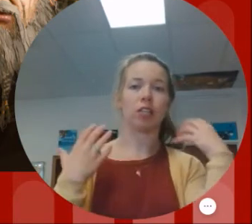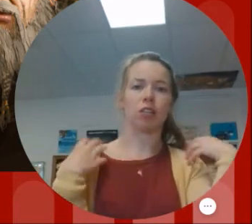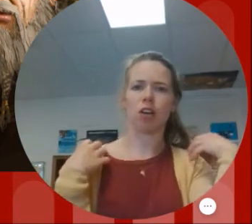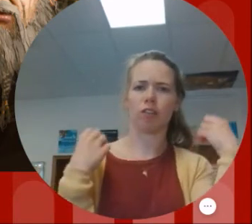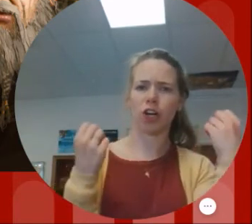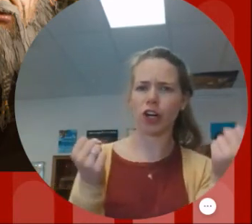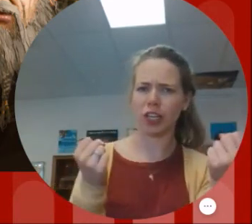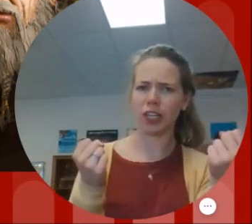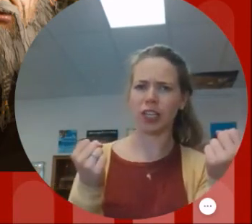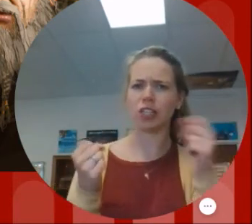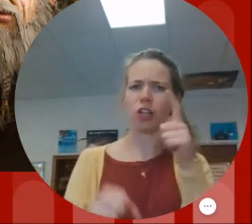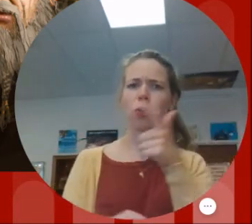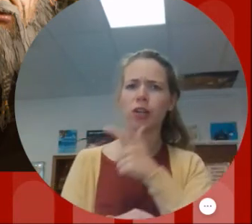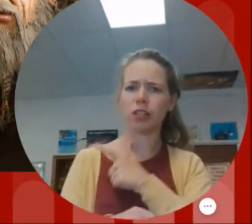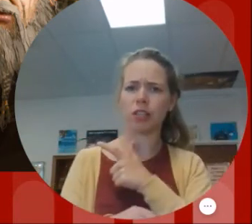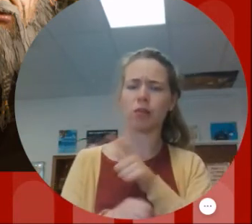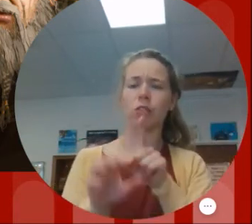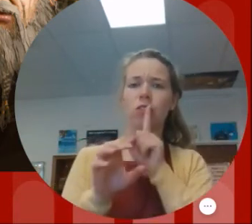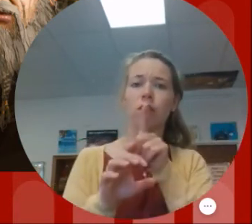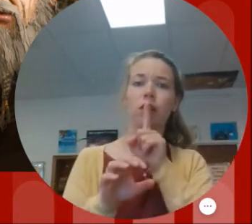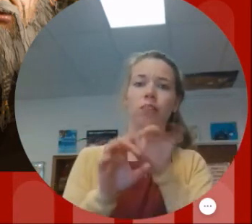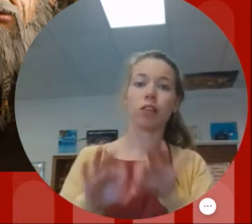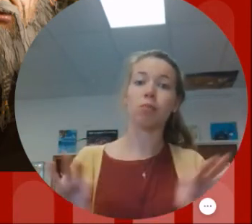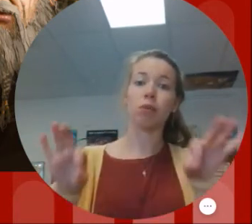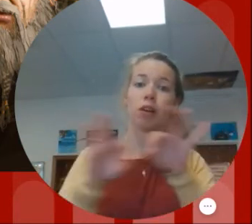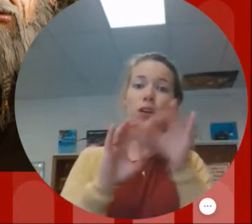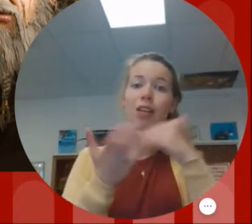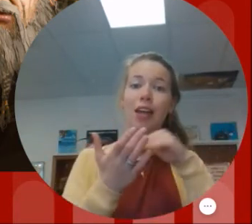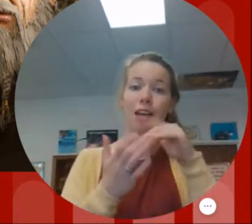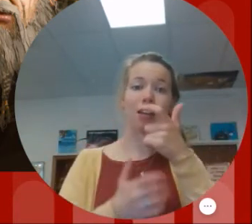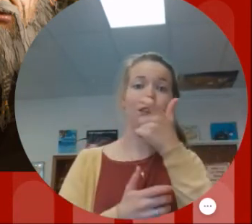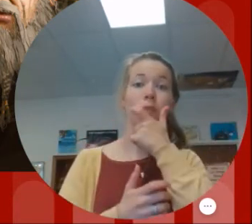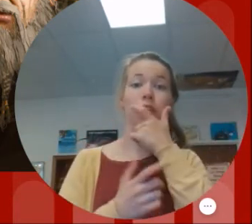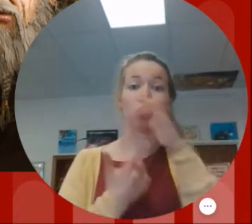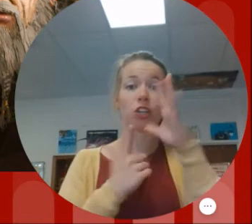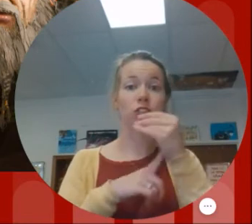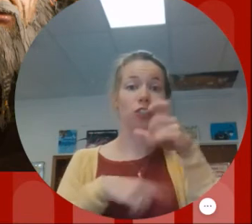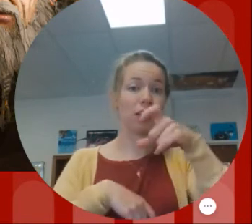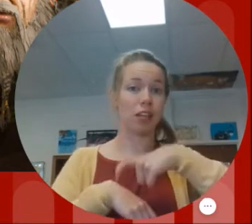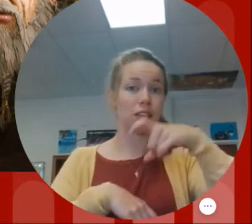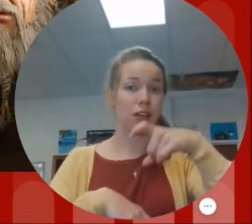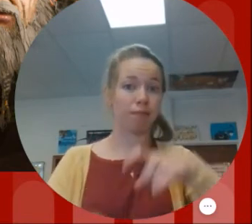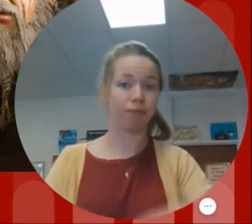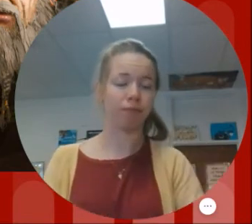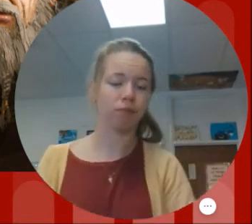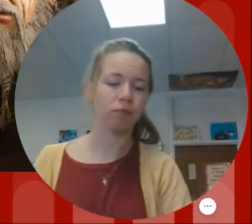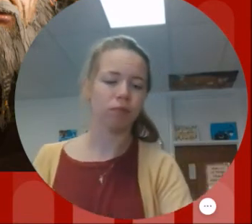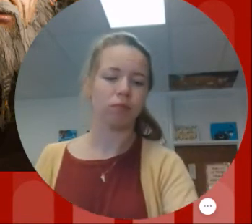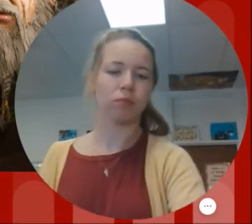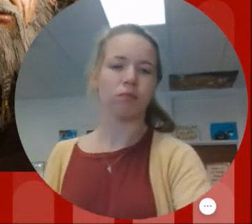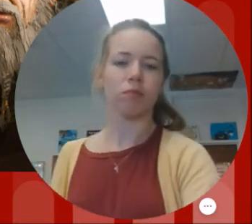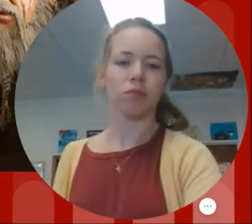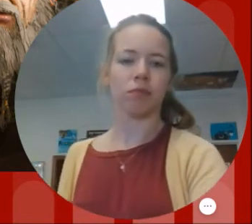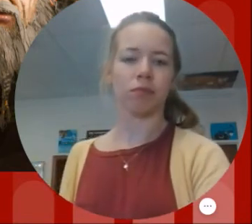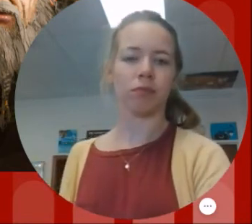honoring. He has a lot of courage and loyalty, which is very, very important, again, in the British culture at that time.